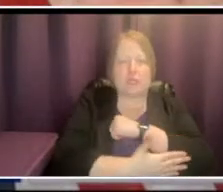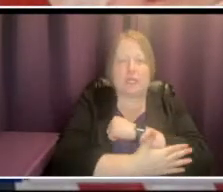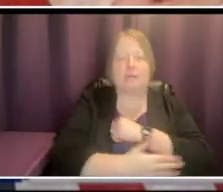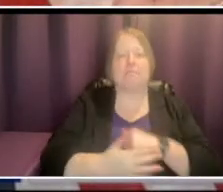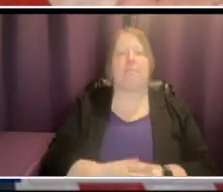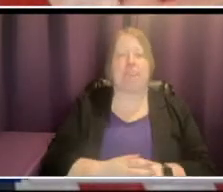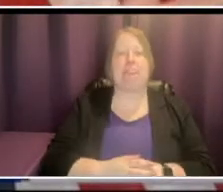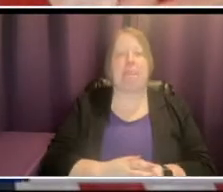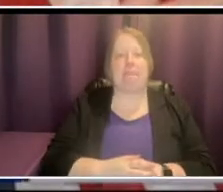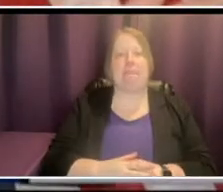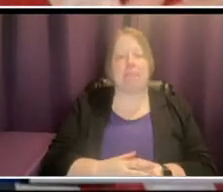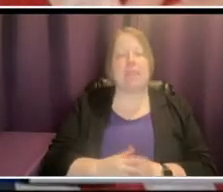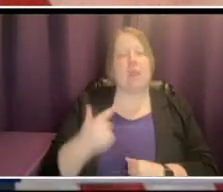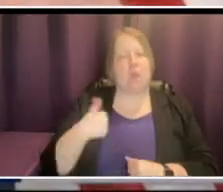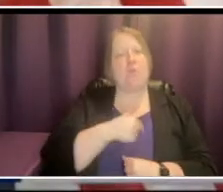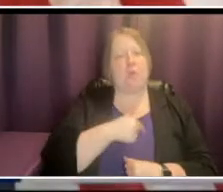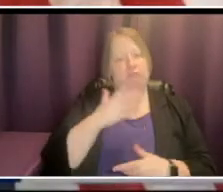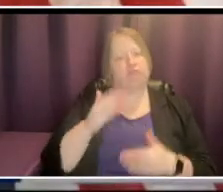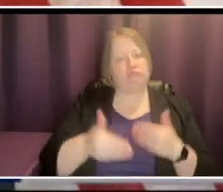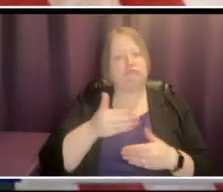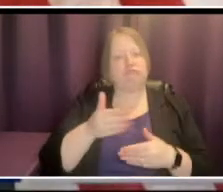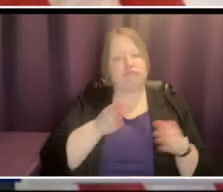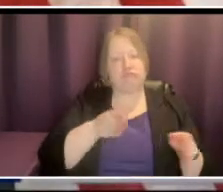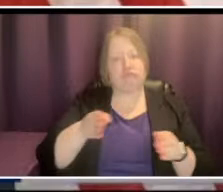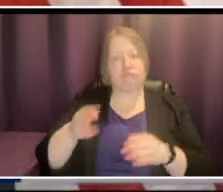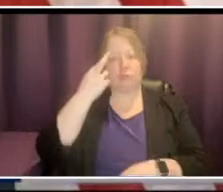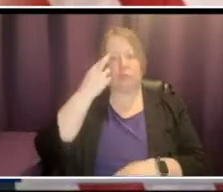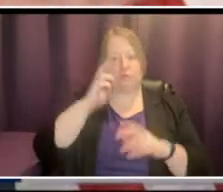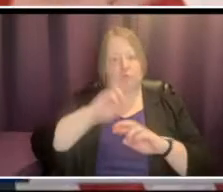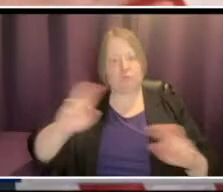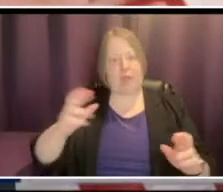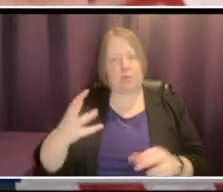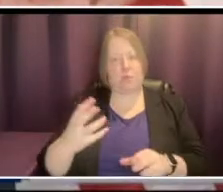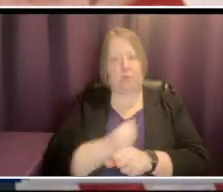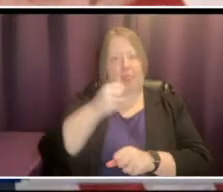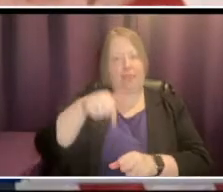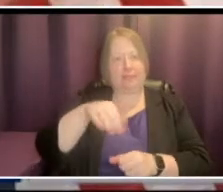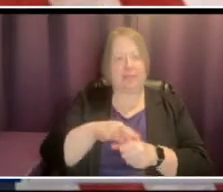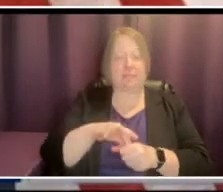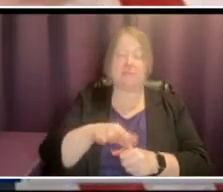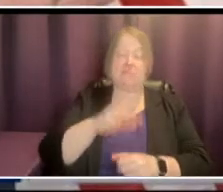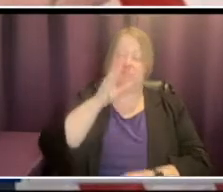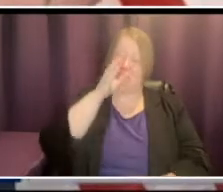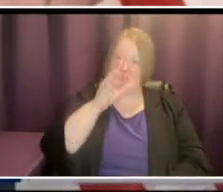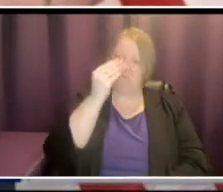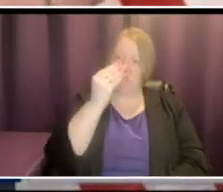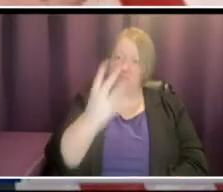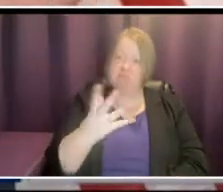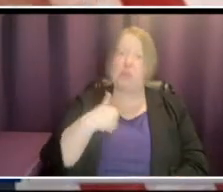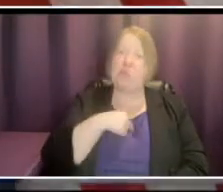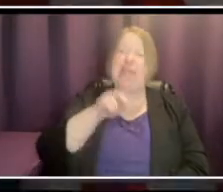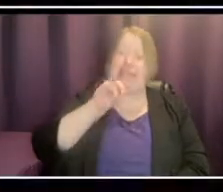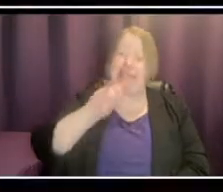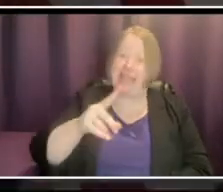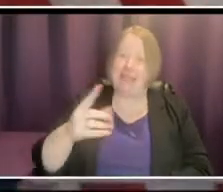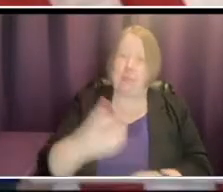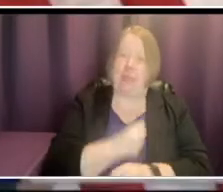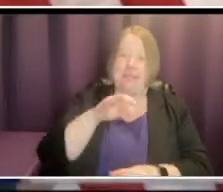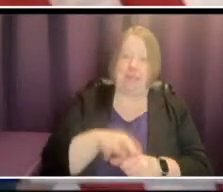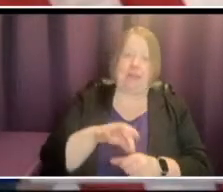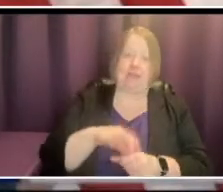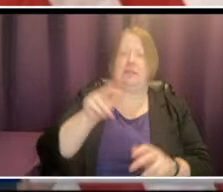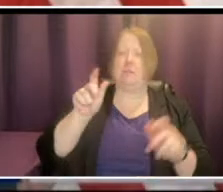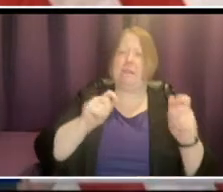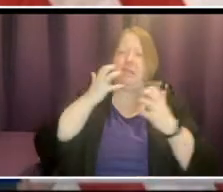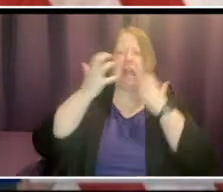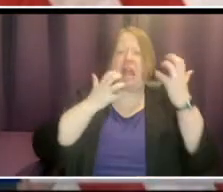were getting ready to win this election. Frankly, we did win this election. We did win this election.